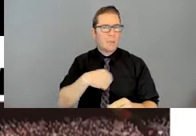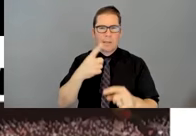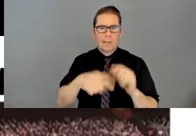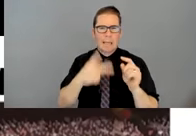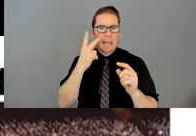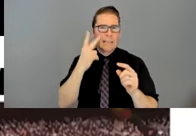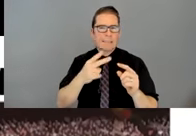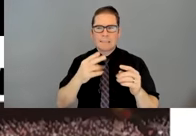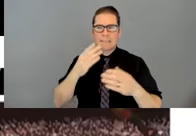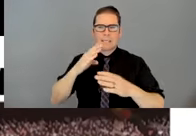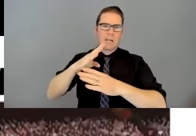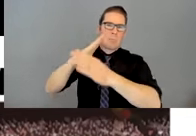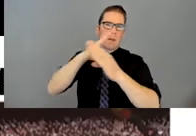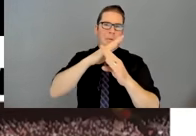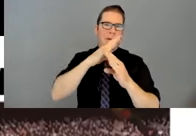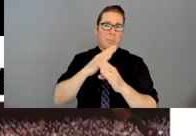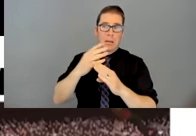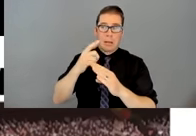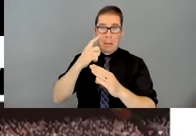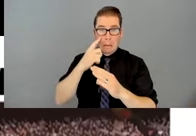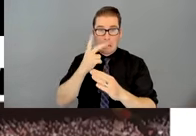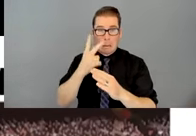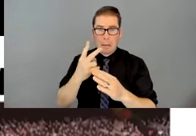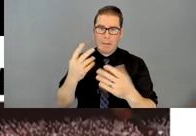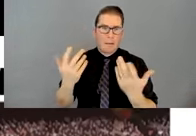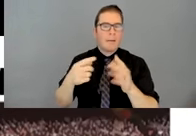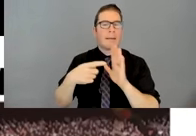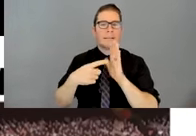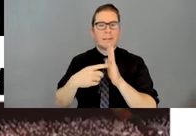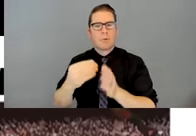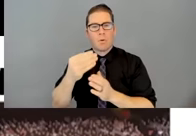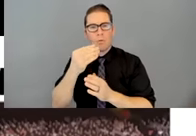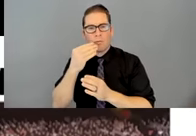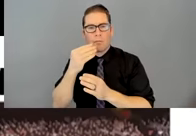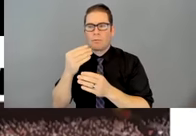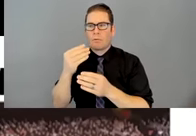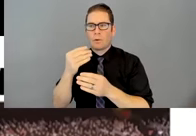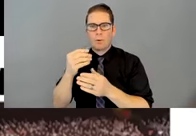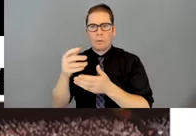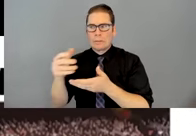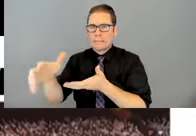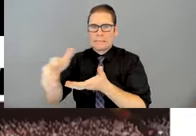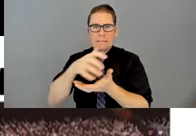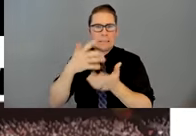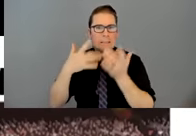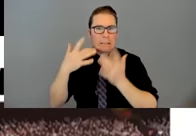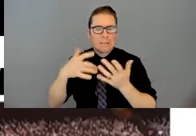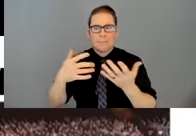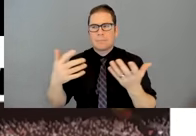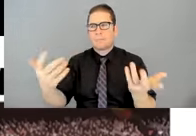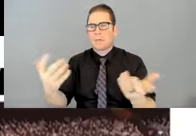can't necessarily see, like food insecurity and housing insecurity and racism,